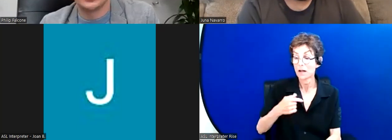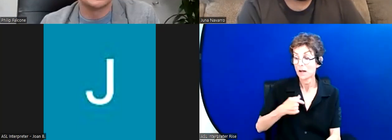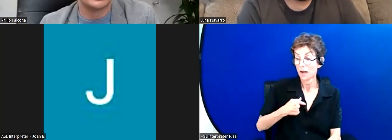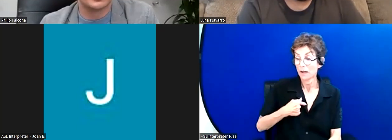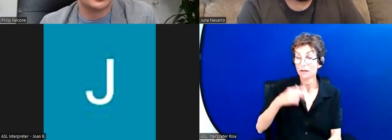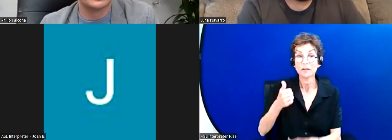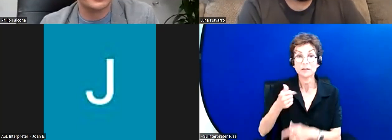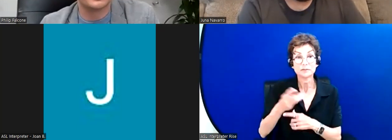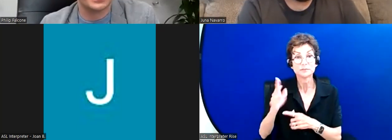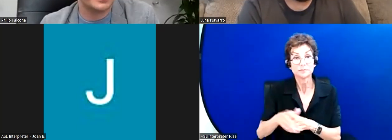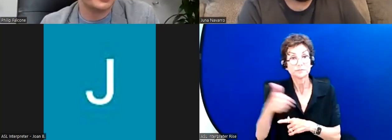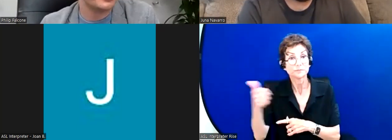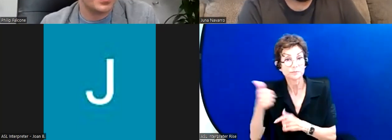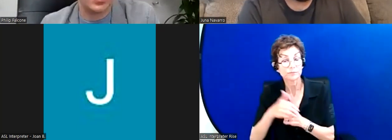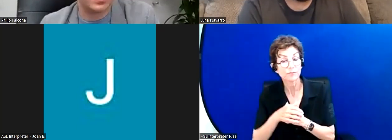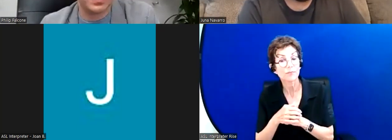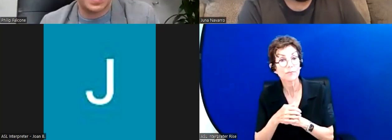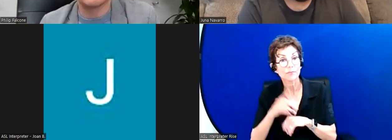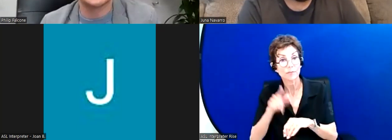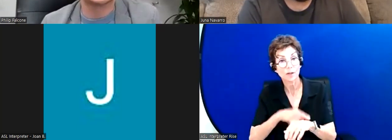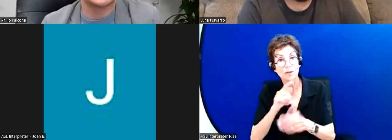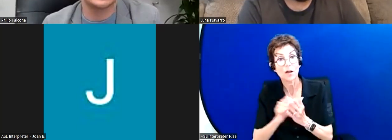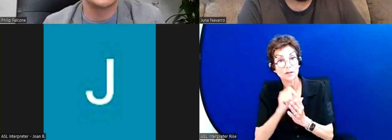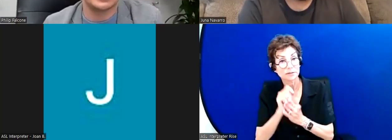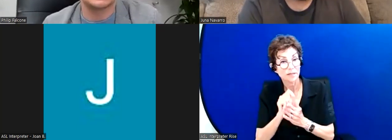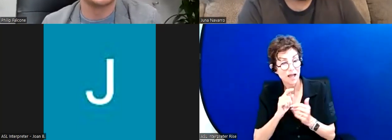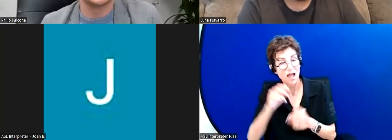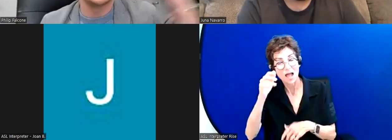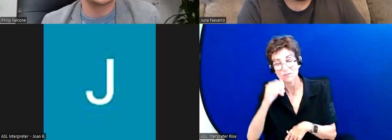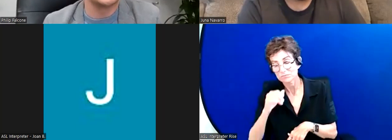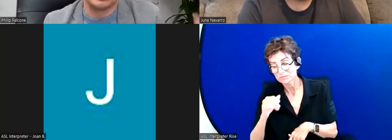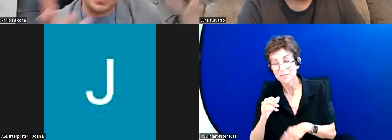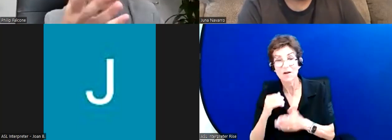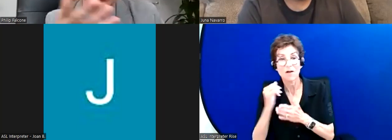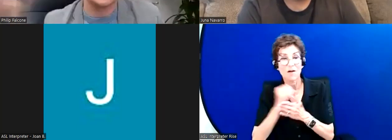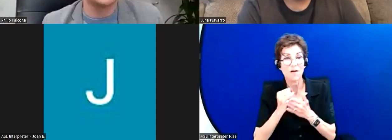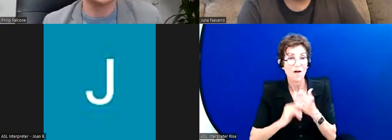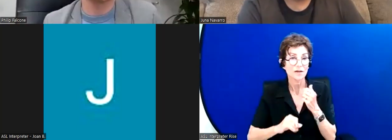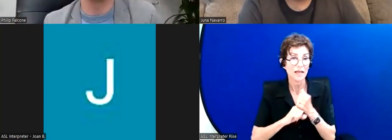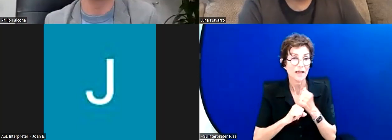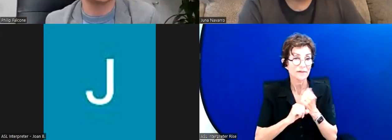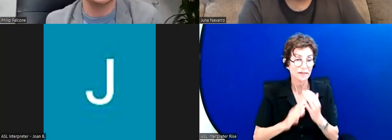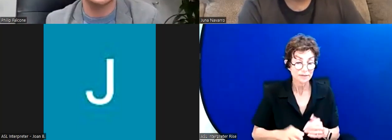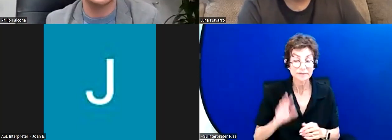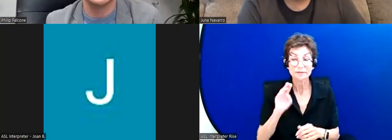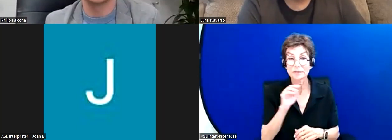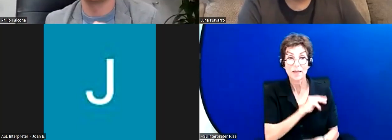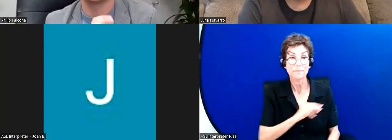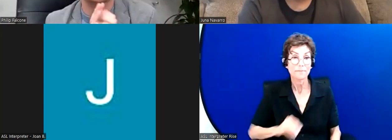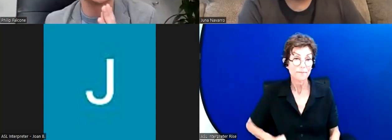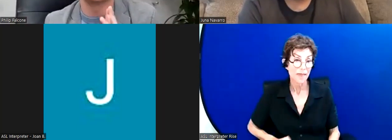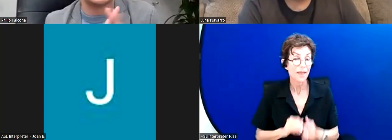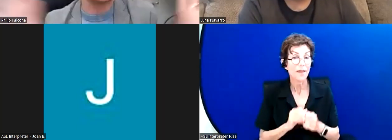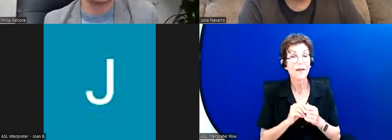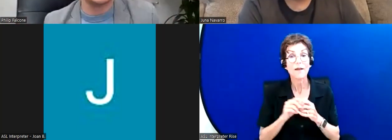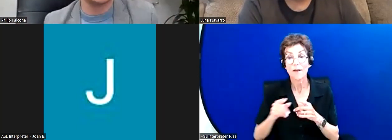other longtime art advocates in town, that we all took our, and the mayor, of course, all took our contact lists. And we said, okay, we're